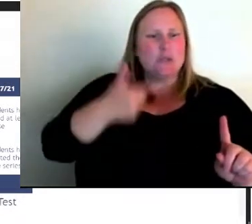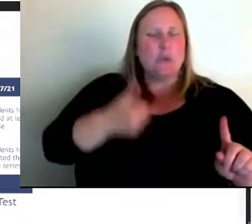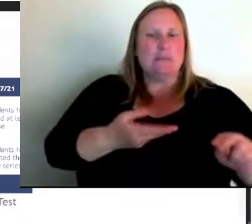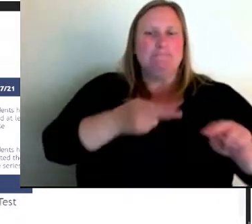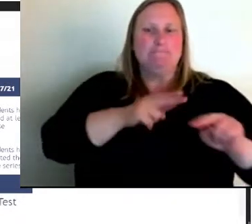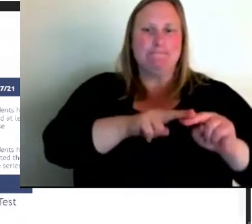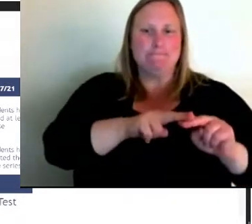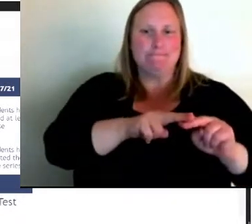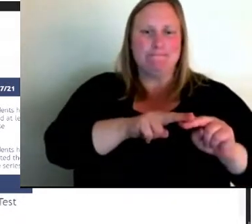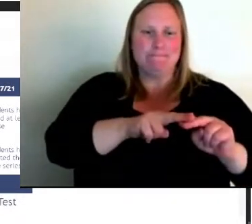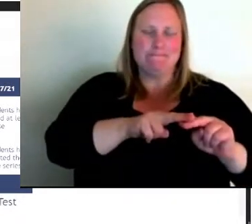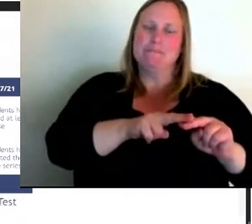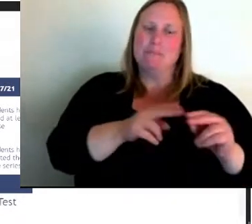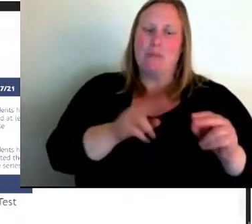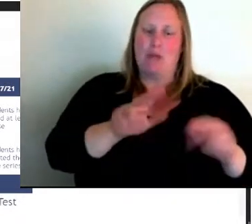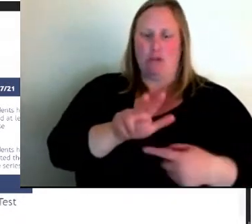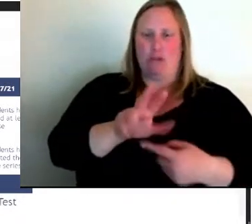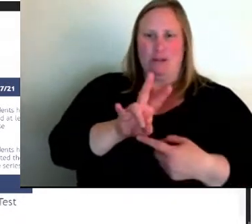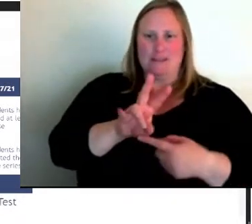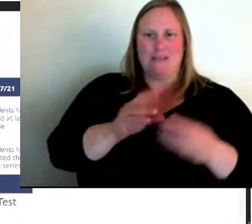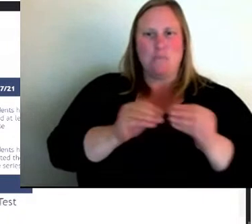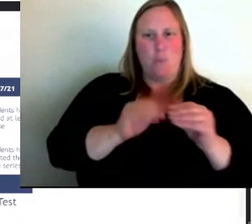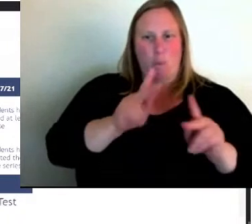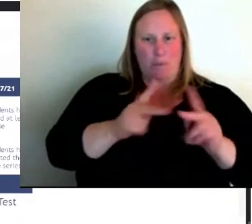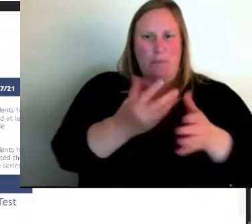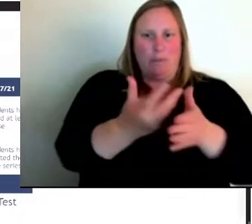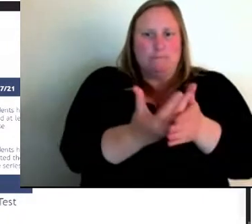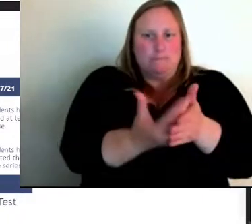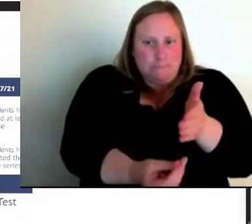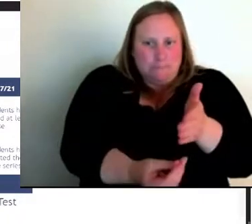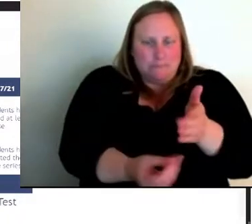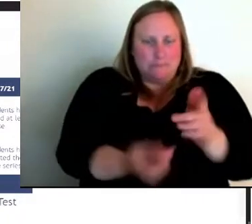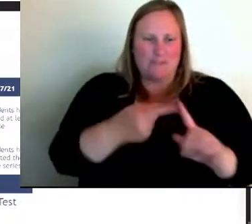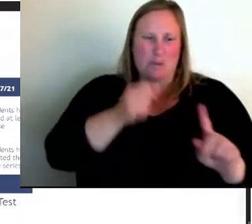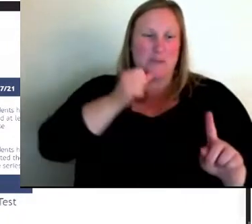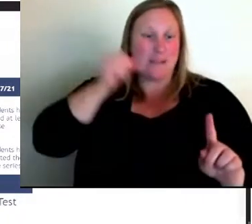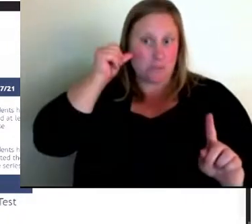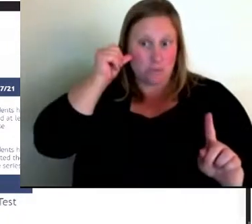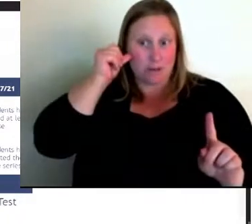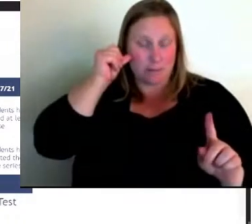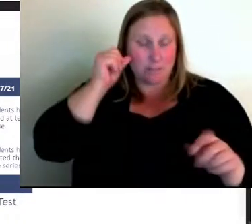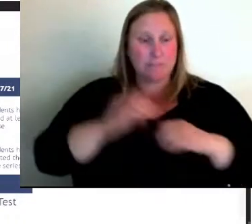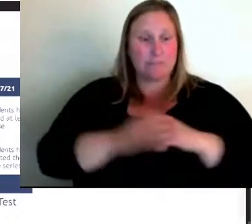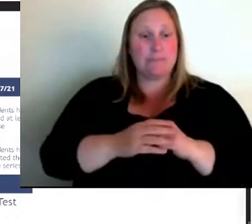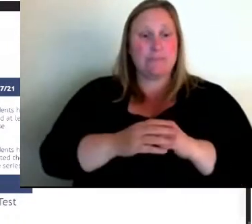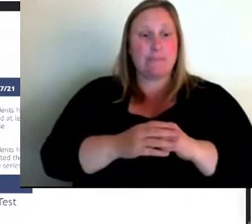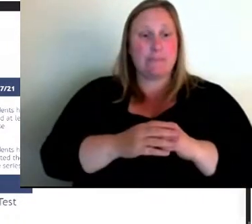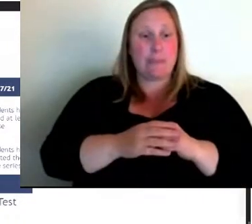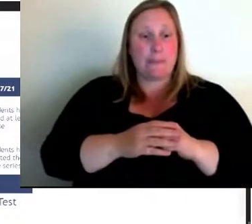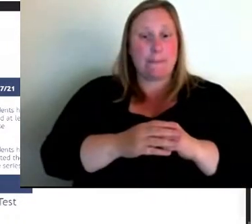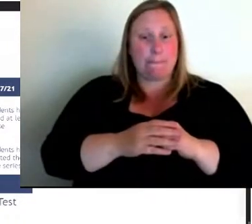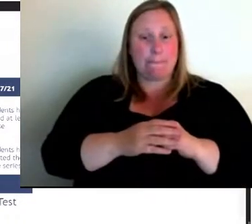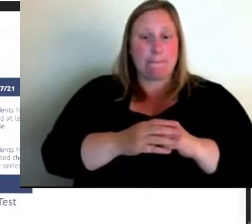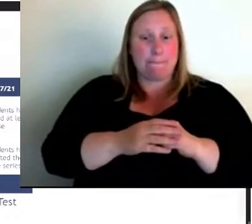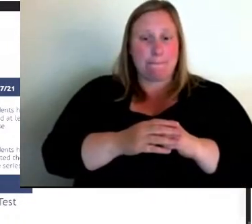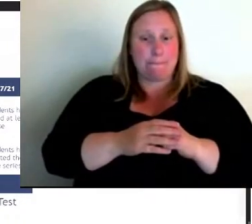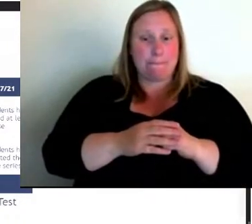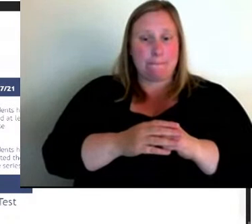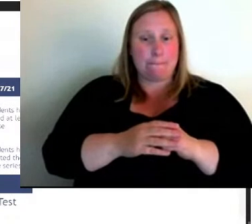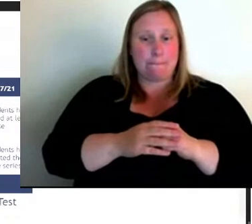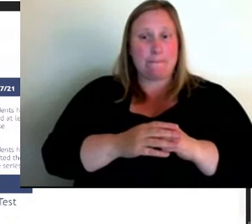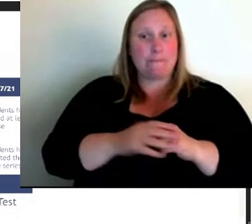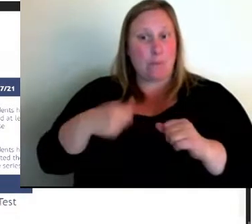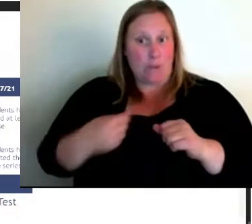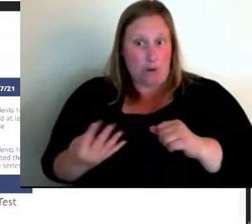from yesterday's number of 7,003. And you may also have noticed that I said we only had 4 newly